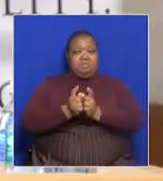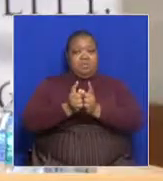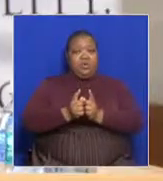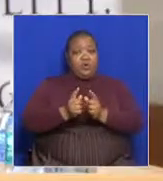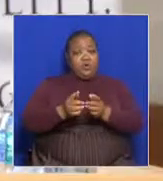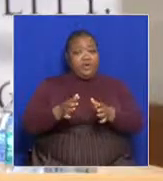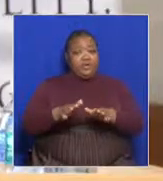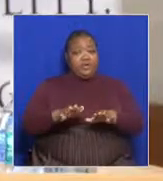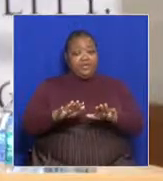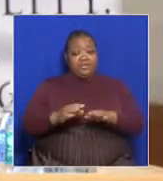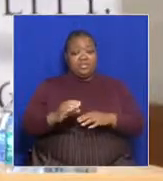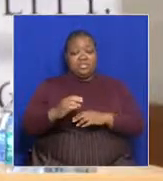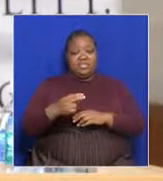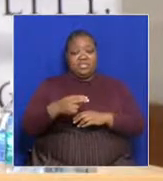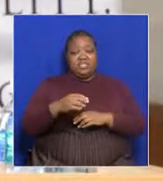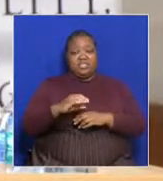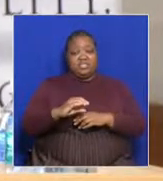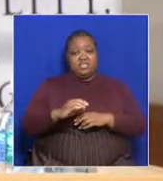depot. Correct.